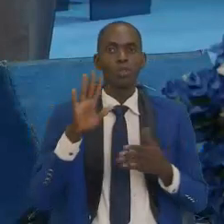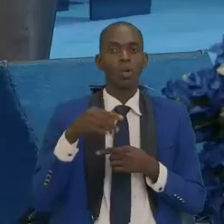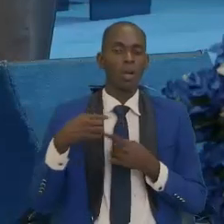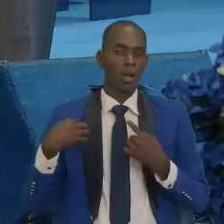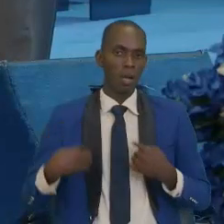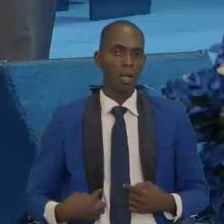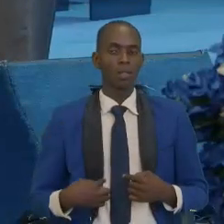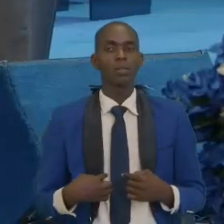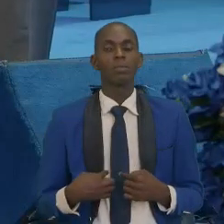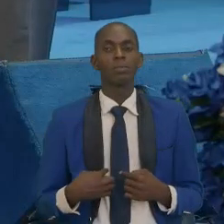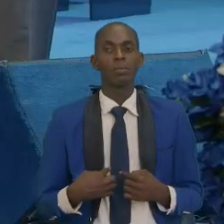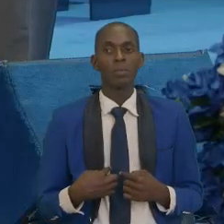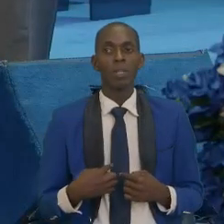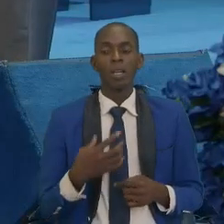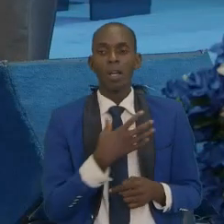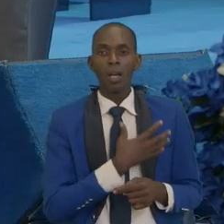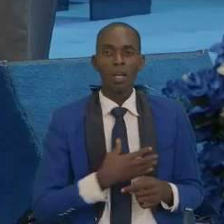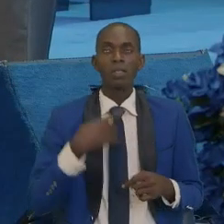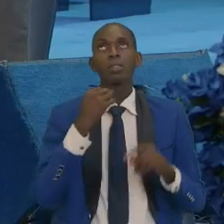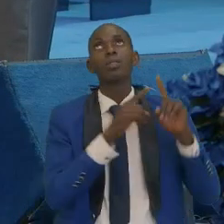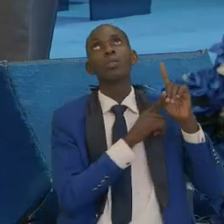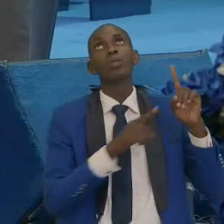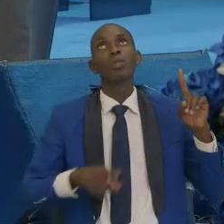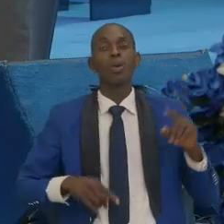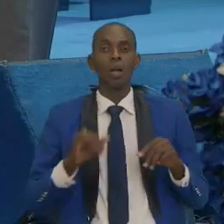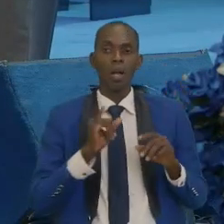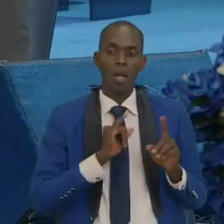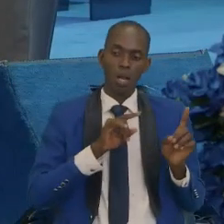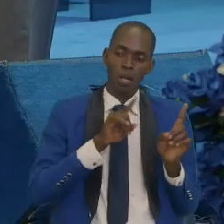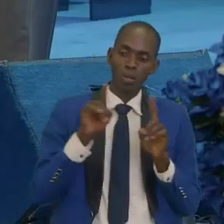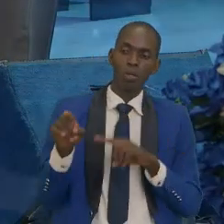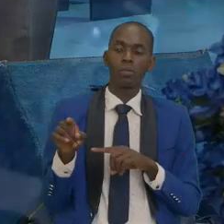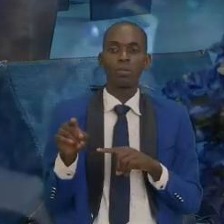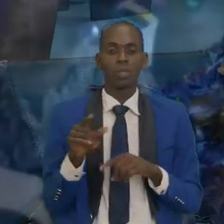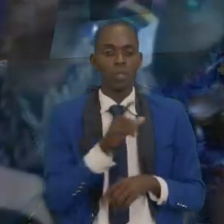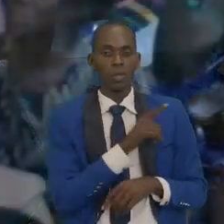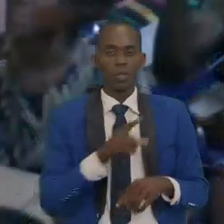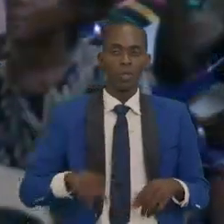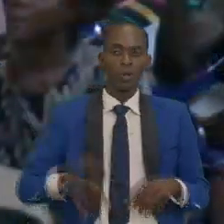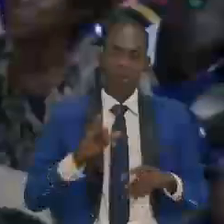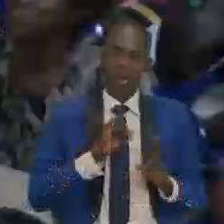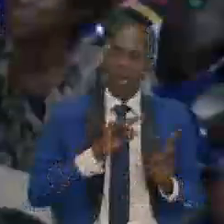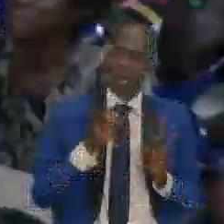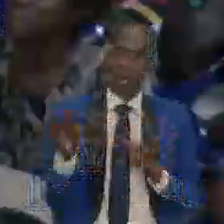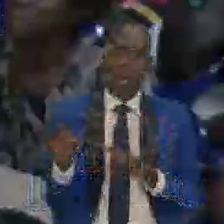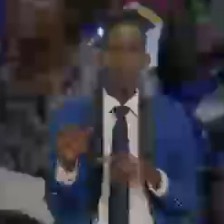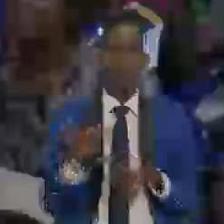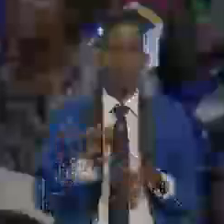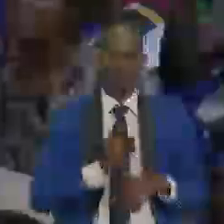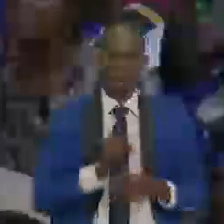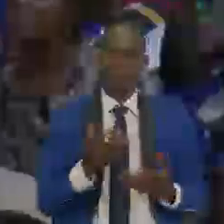Lord. And say, Lord, I come. Lord, I come. I want eternal